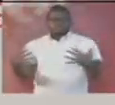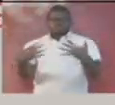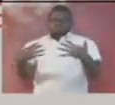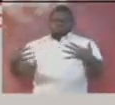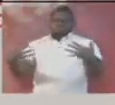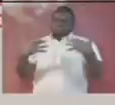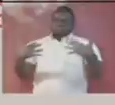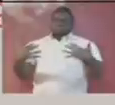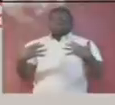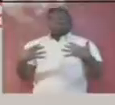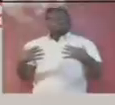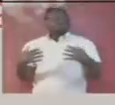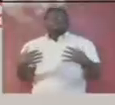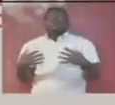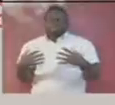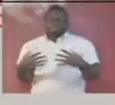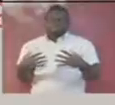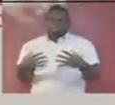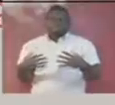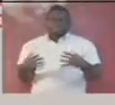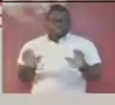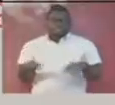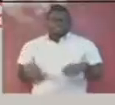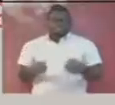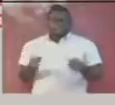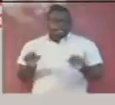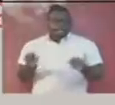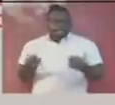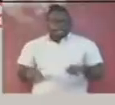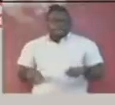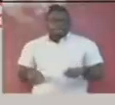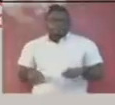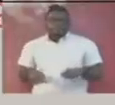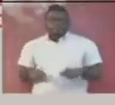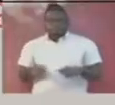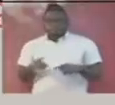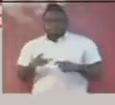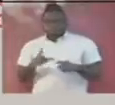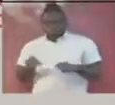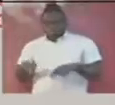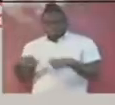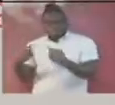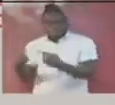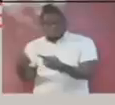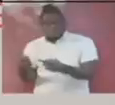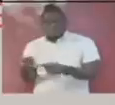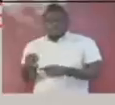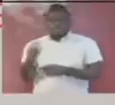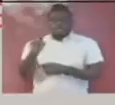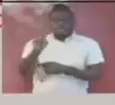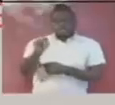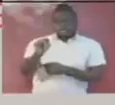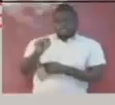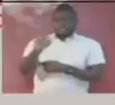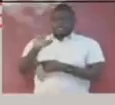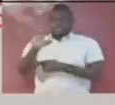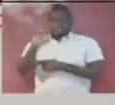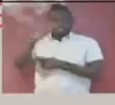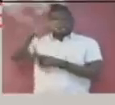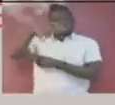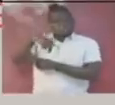out to the NCD clinics, the essential workers, and so on. So that is where we are right